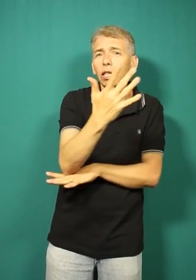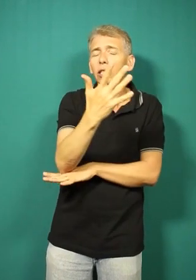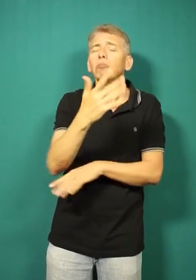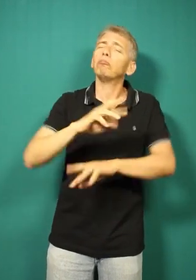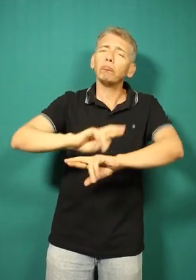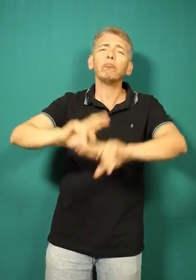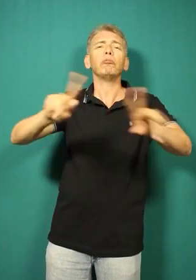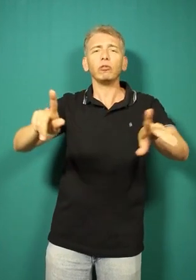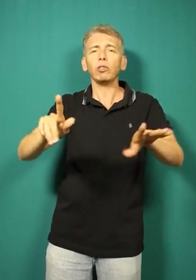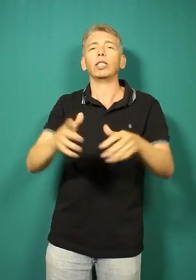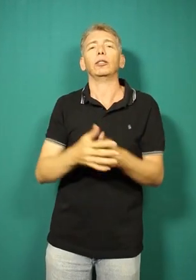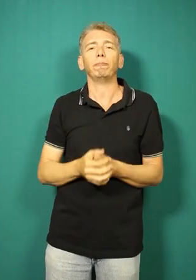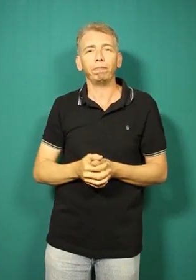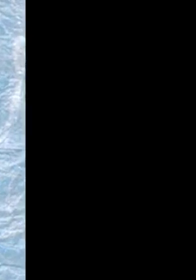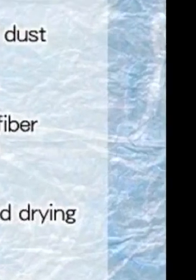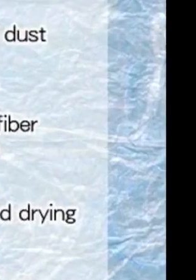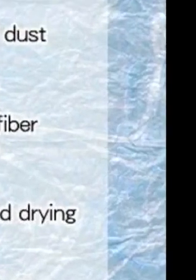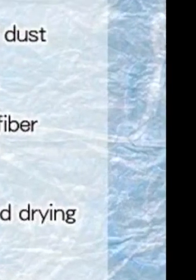shrubs.